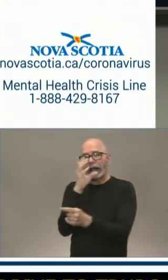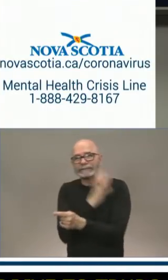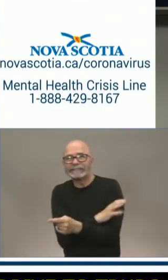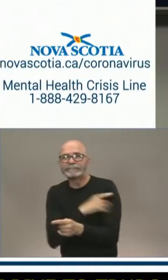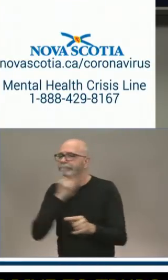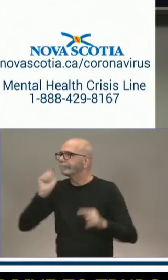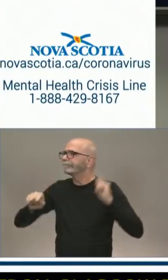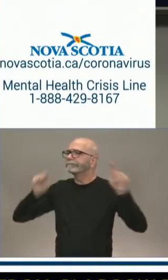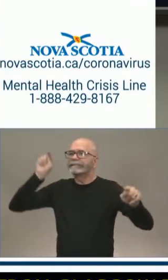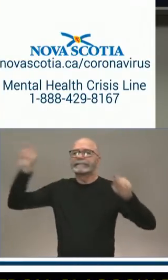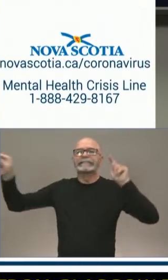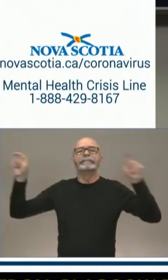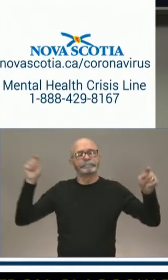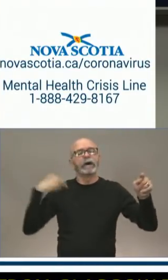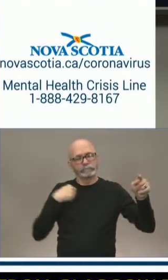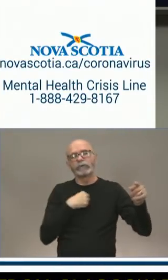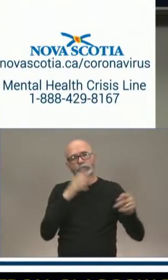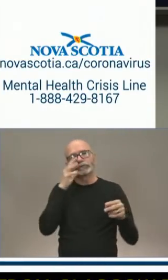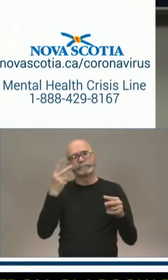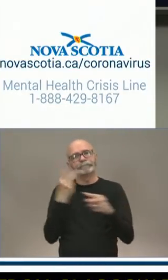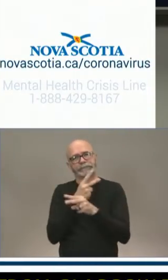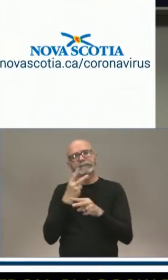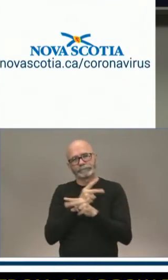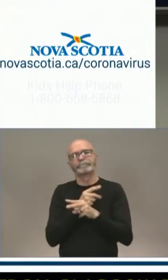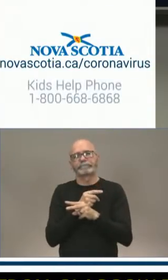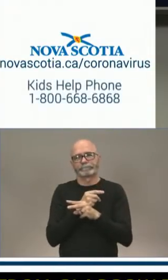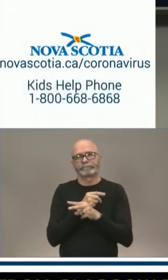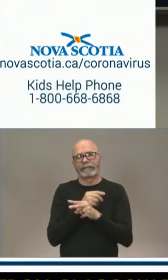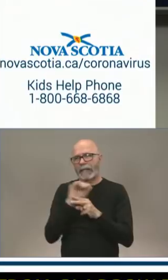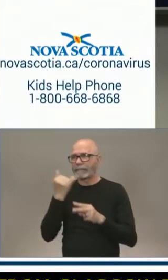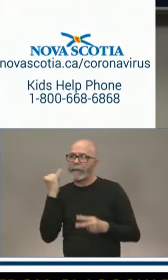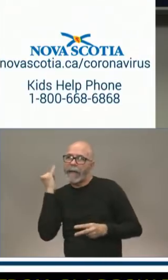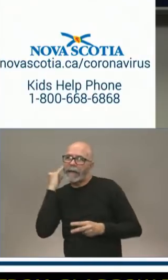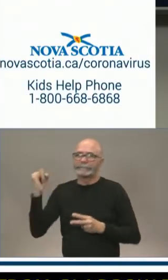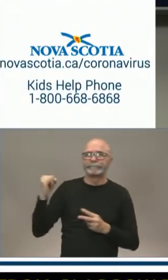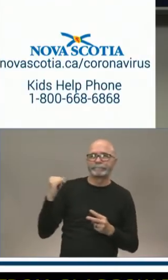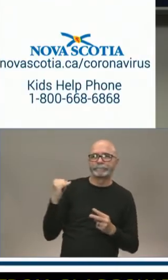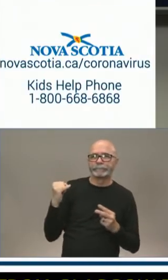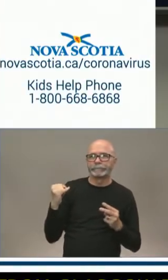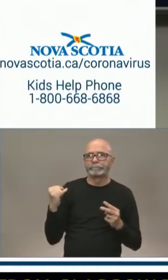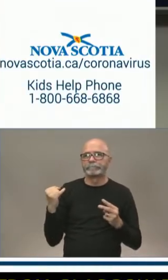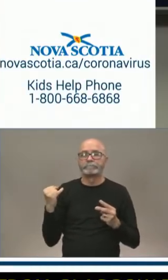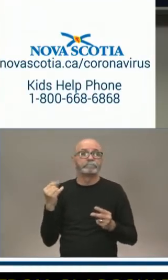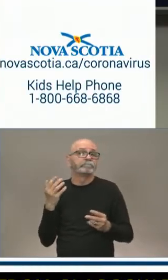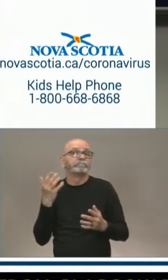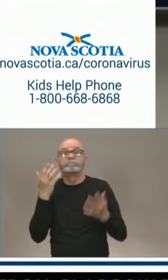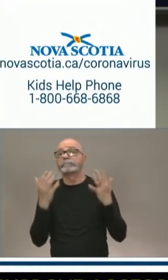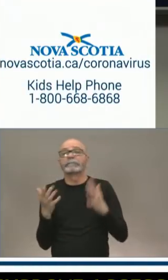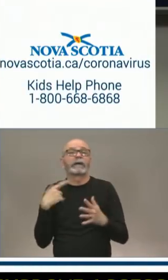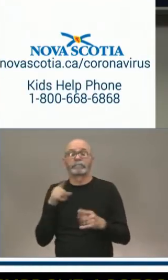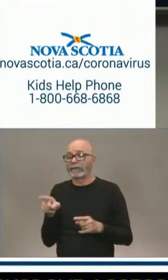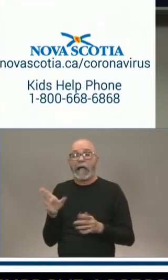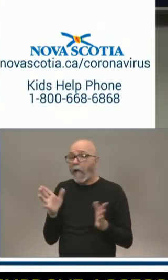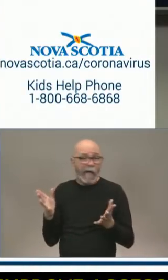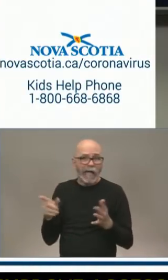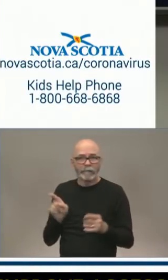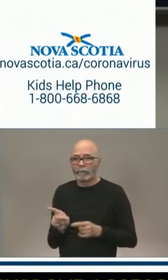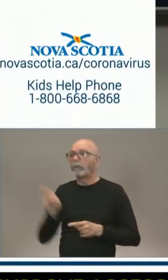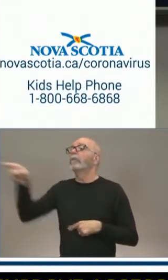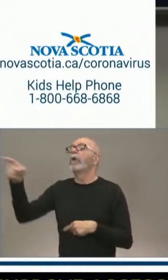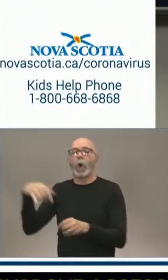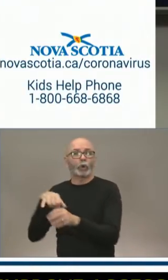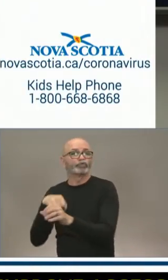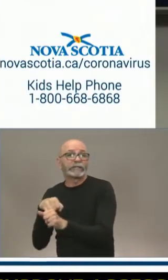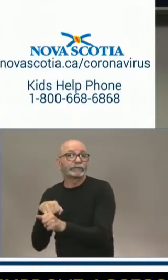and that's why we'll be building on other options through whether it's the pharmacy option options, whether it's physician-based options.